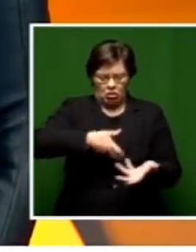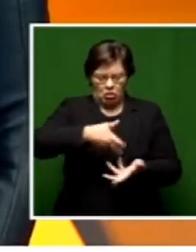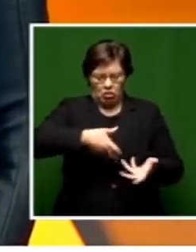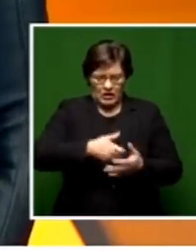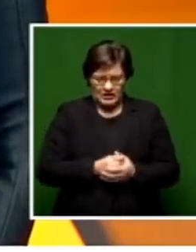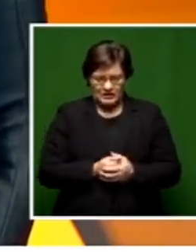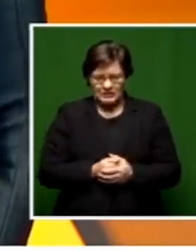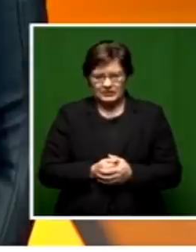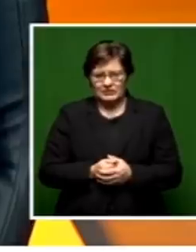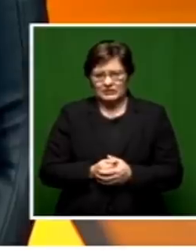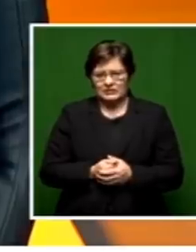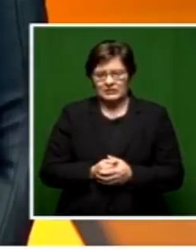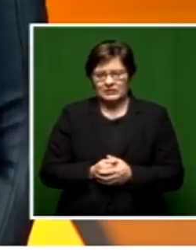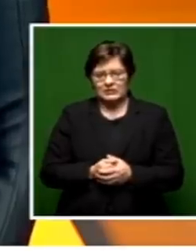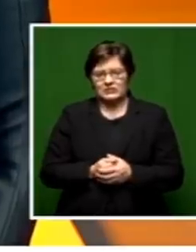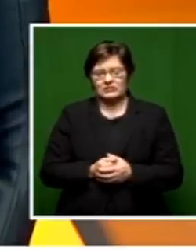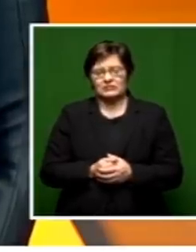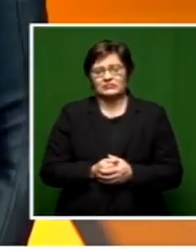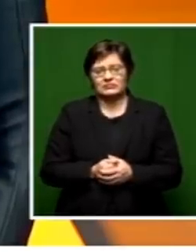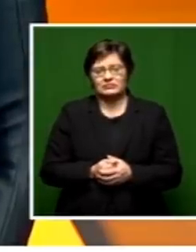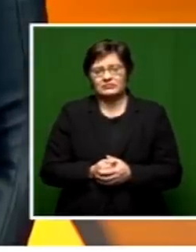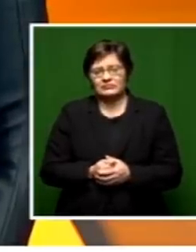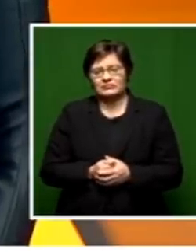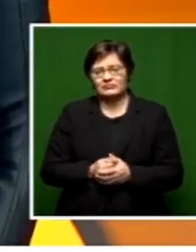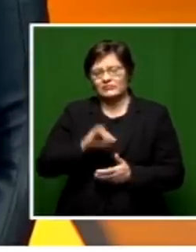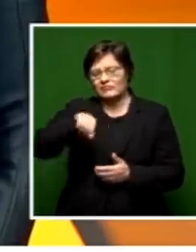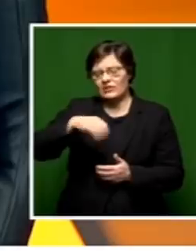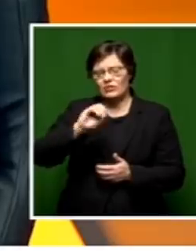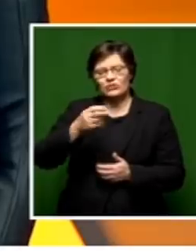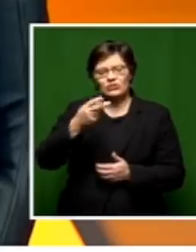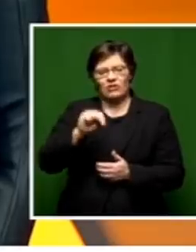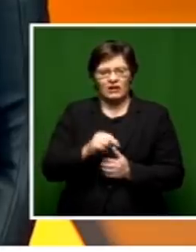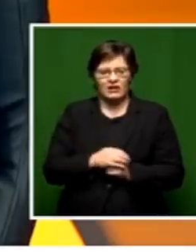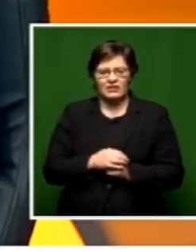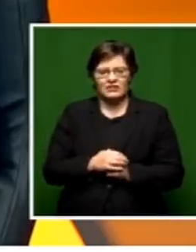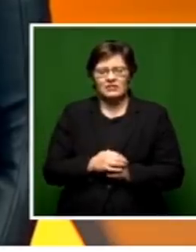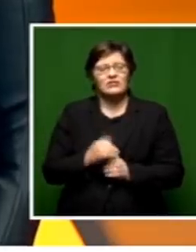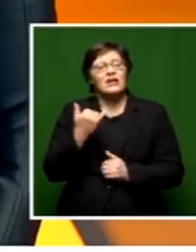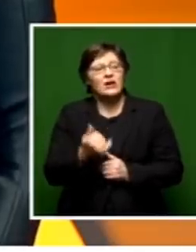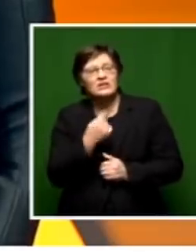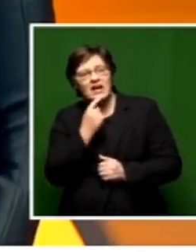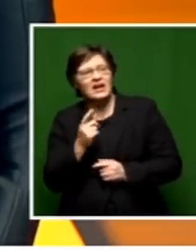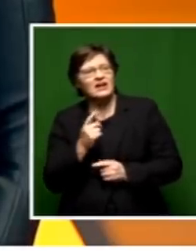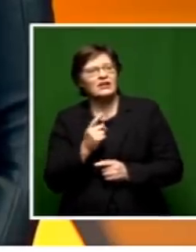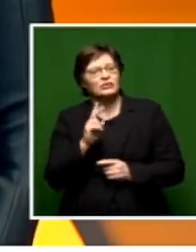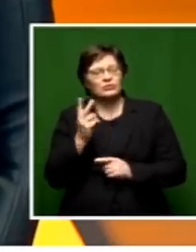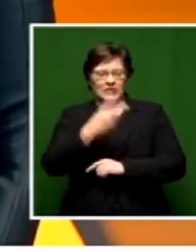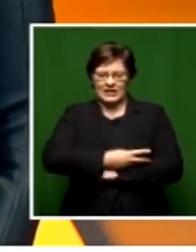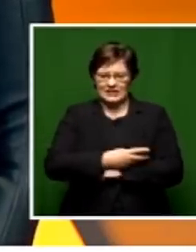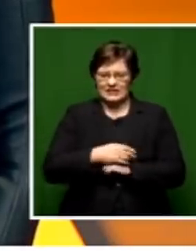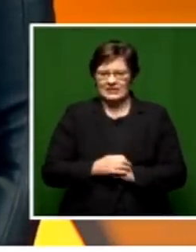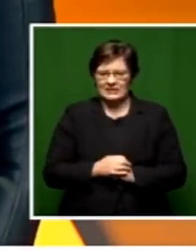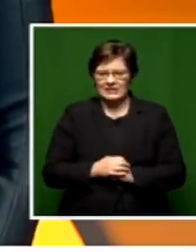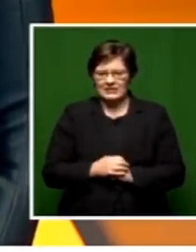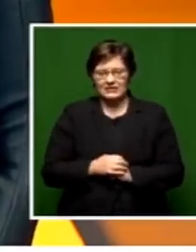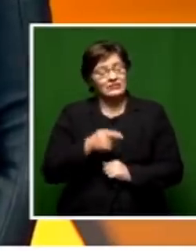And John, John, we've just been talking about it, I think, for the last 2 days or so. John is not the kind of person to send out to